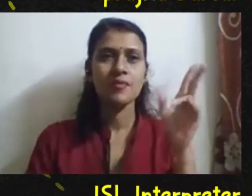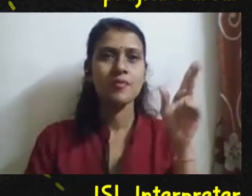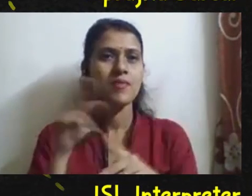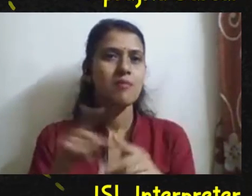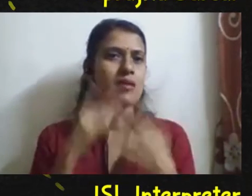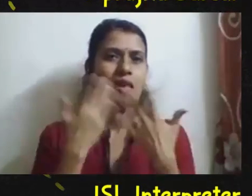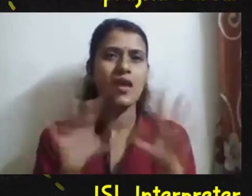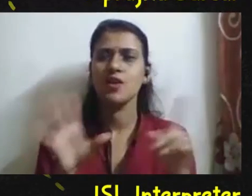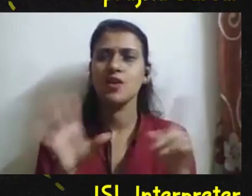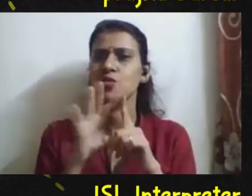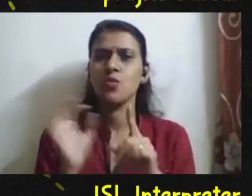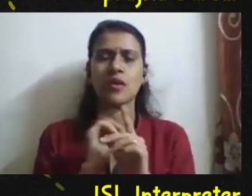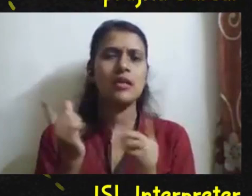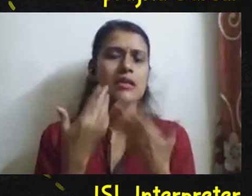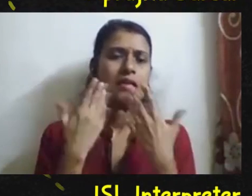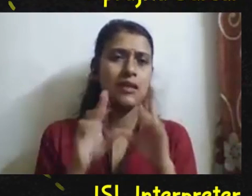kind of